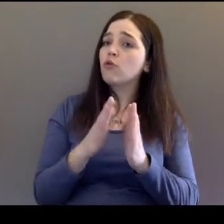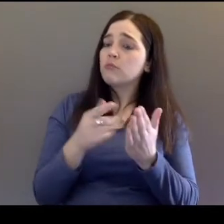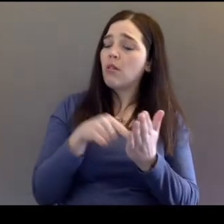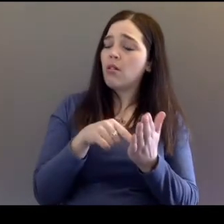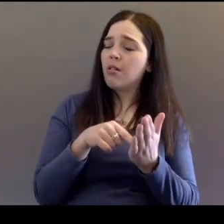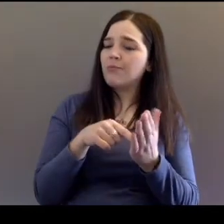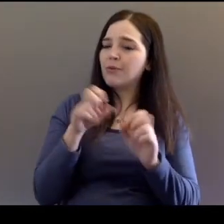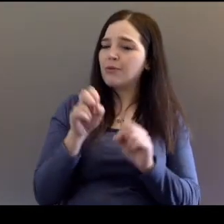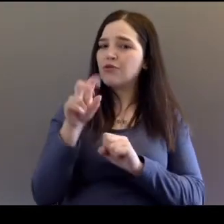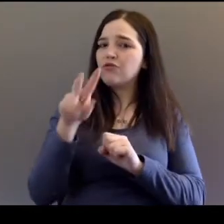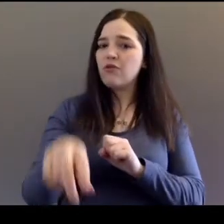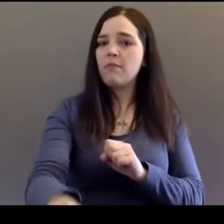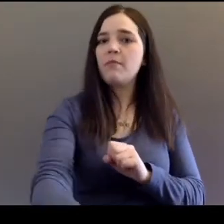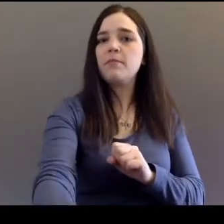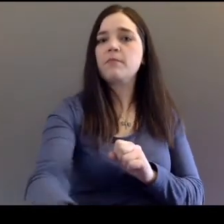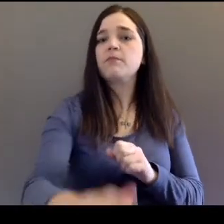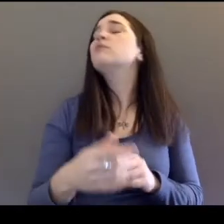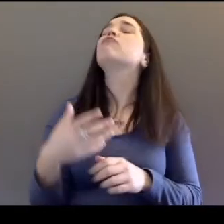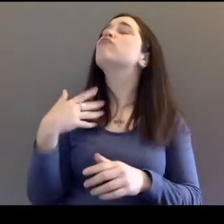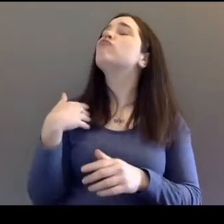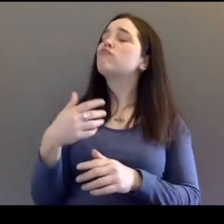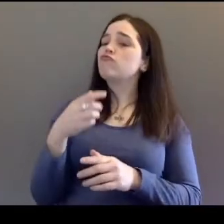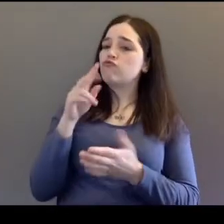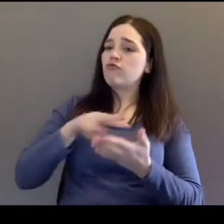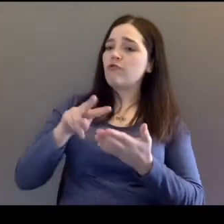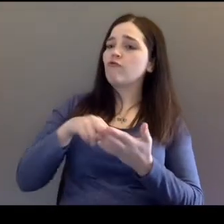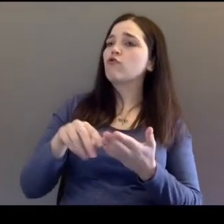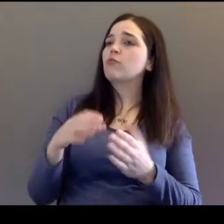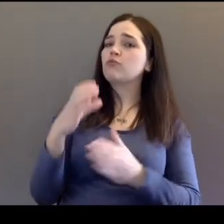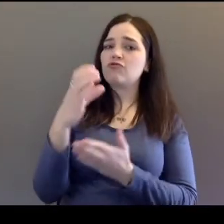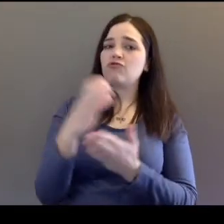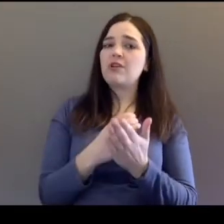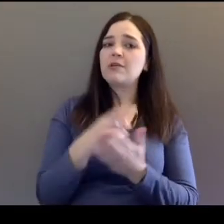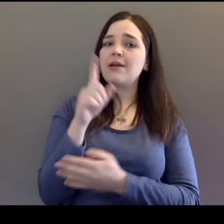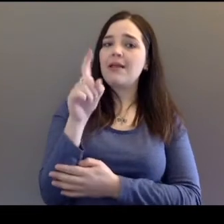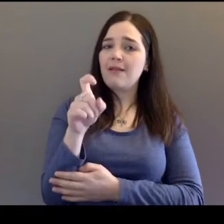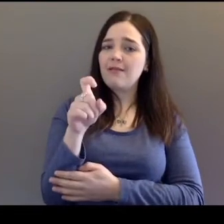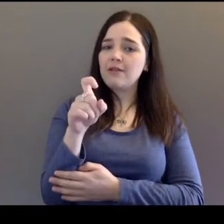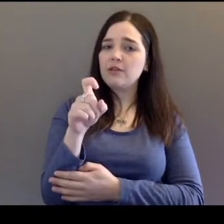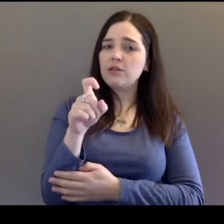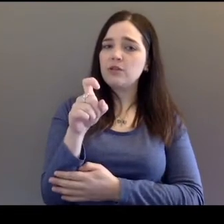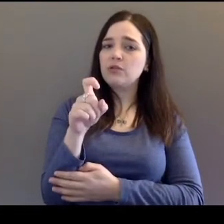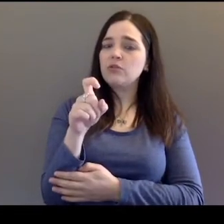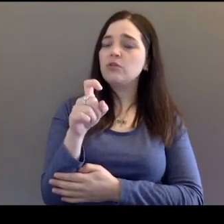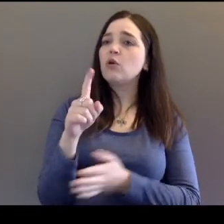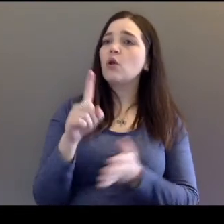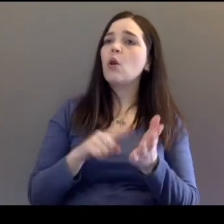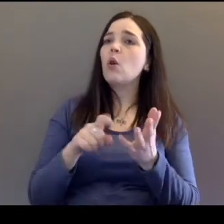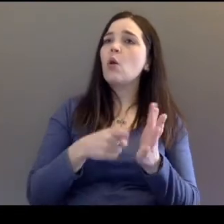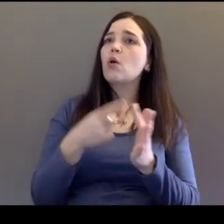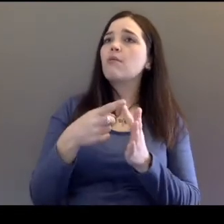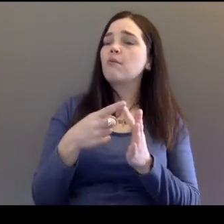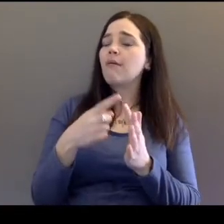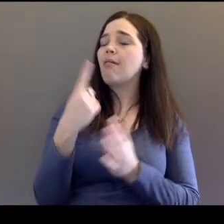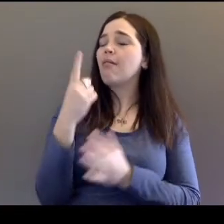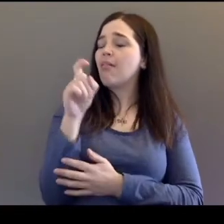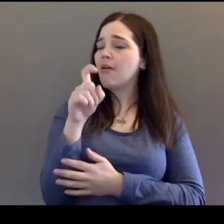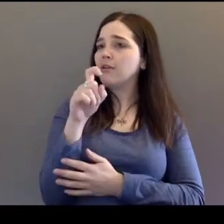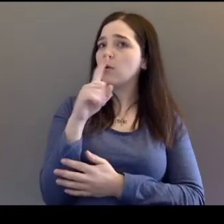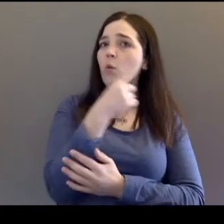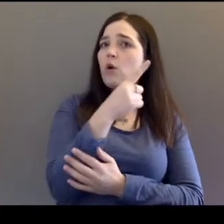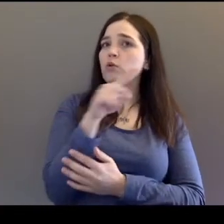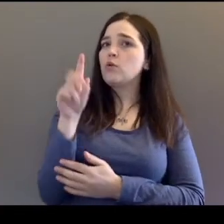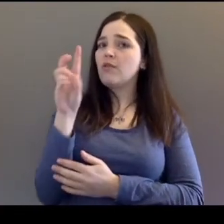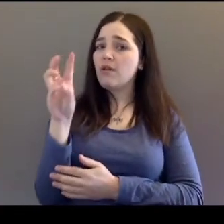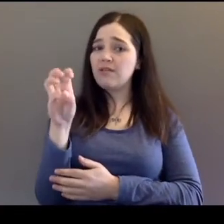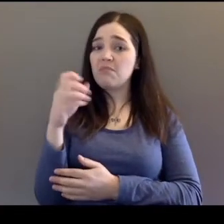and I'm going to read from chapter 11 of the gospel of Luke. Luke 11, verses 1 to 13. And again, you might